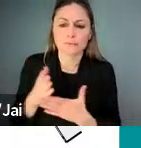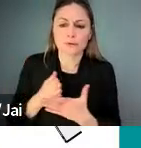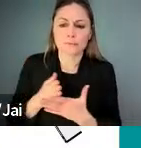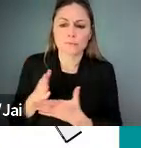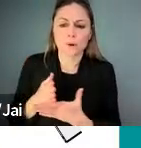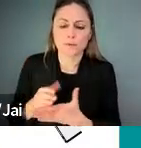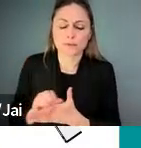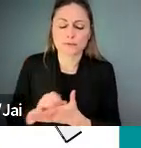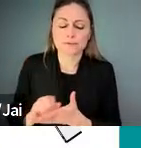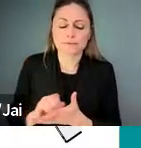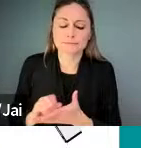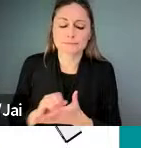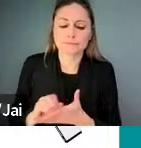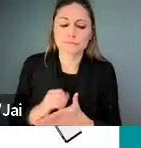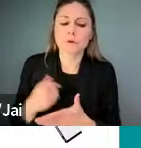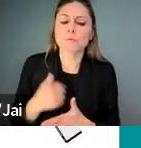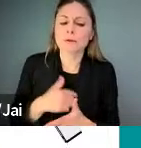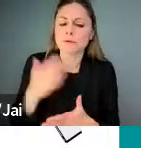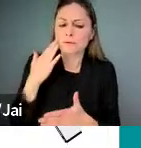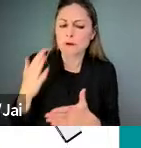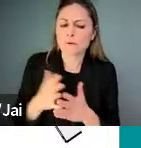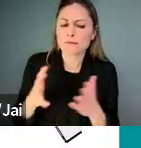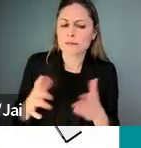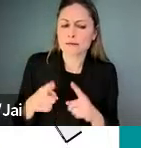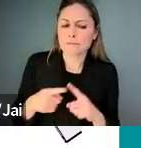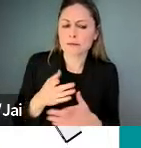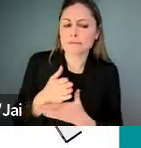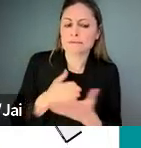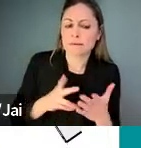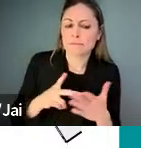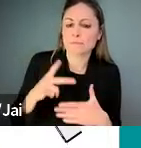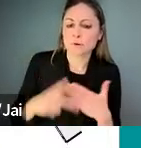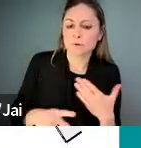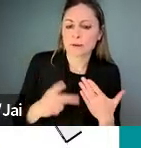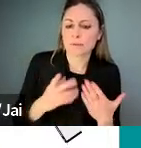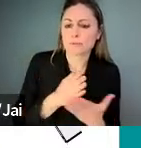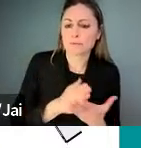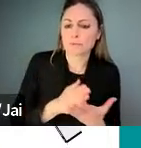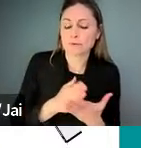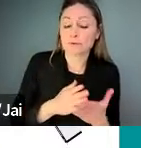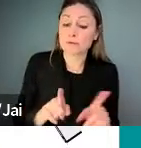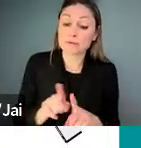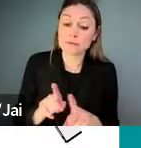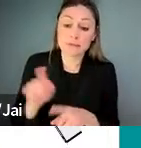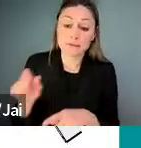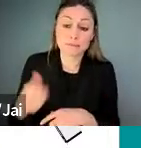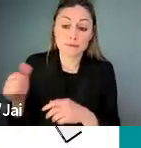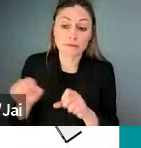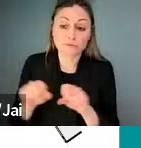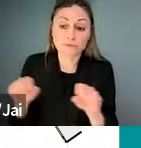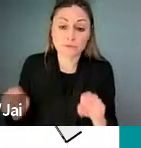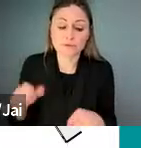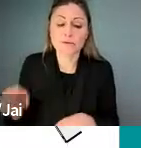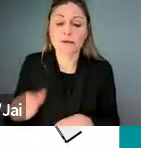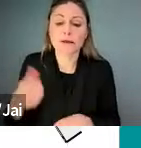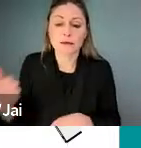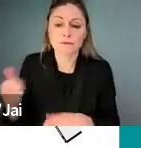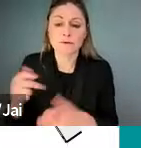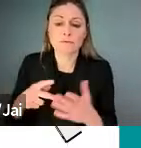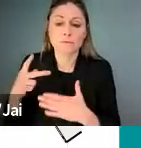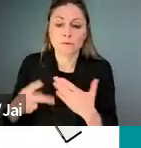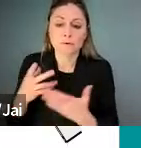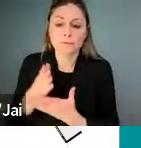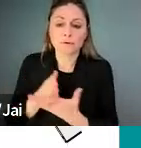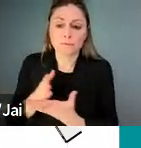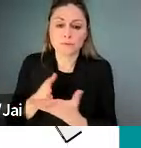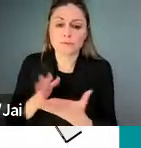We know a lot about some program components because they're the same as other stations, and other program components are going to be